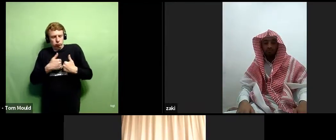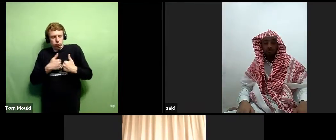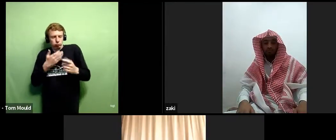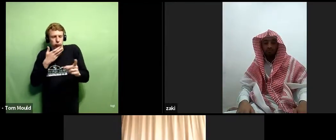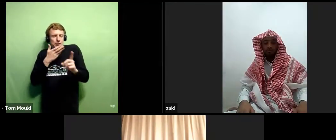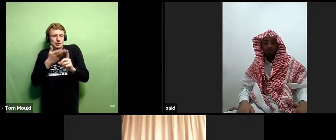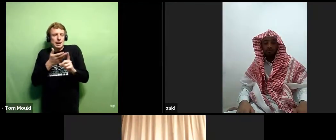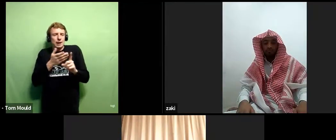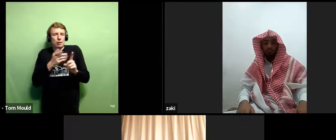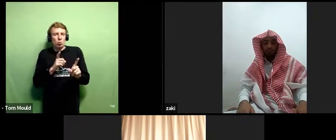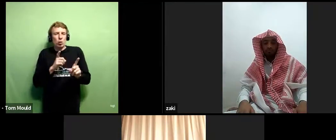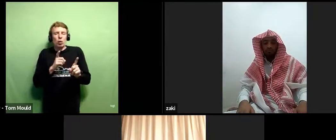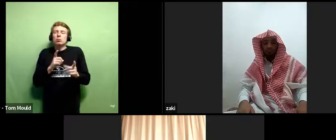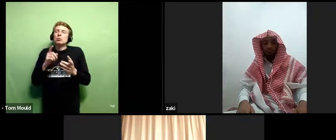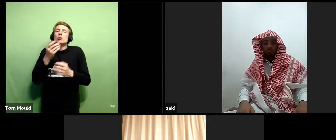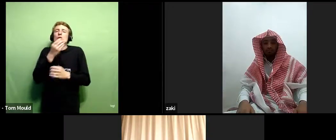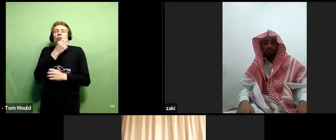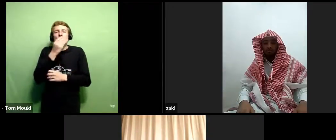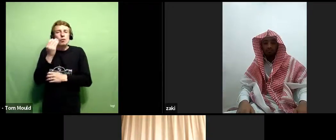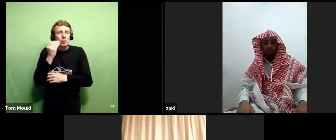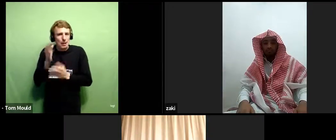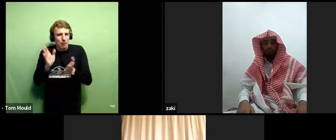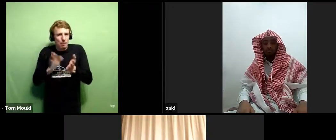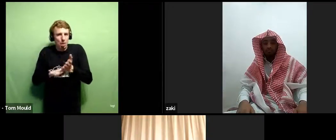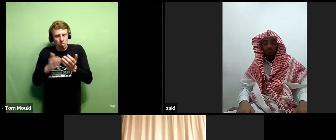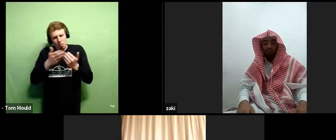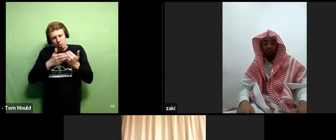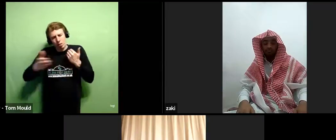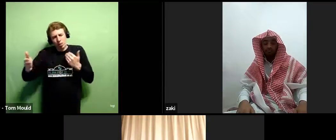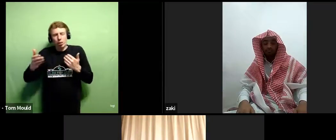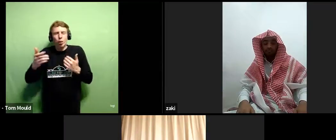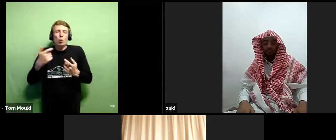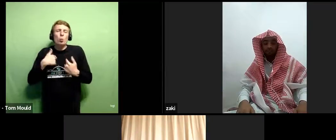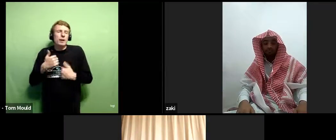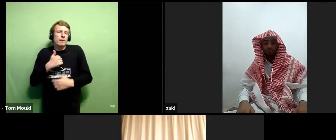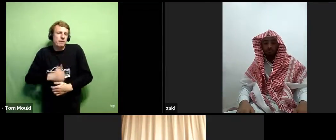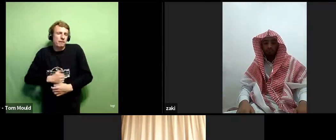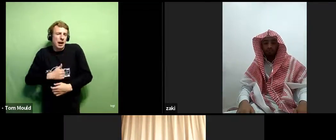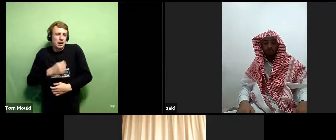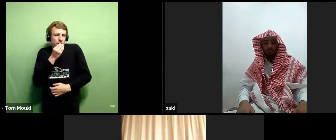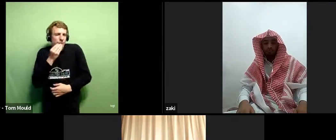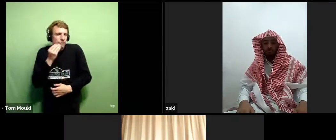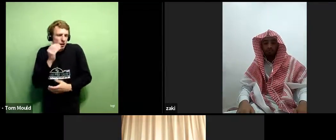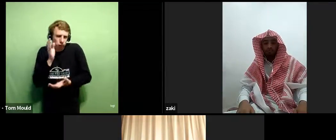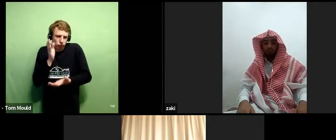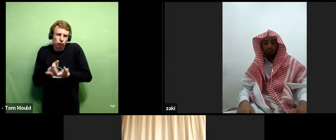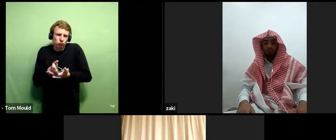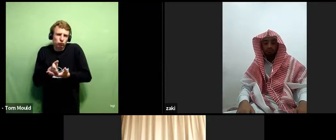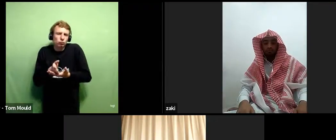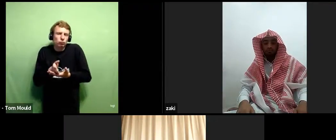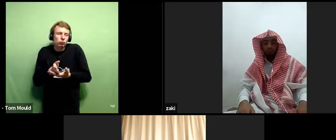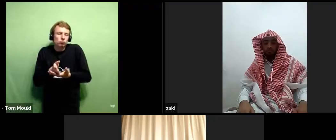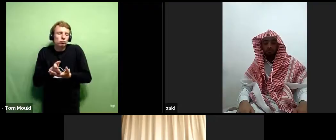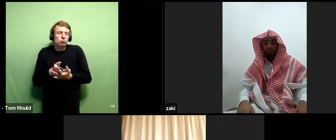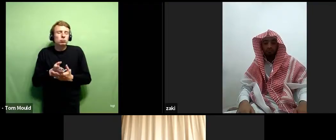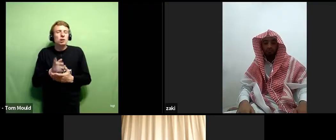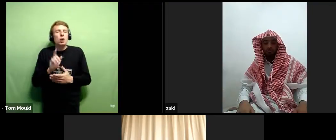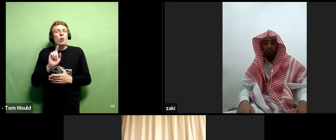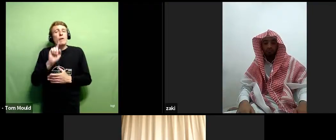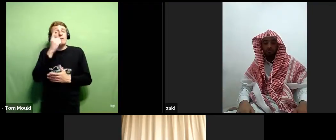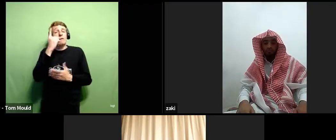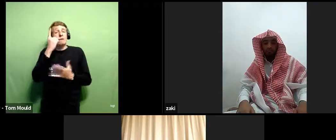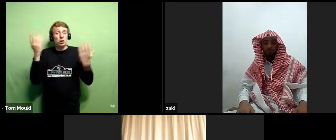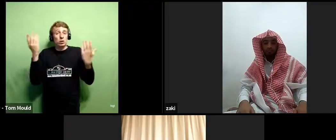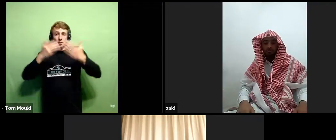general intention takes place, or it holds firm when the first night of Ramadan